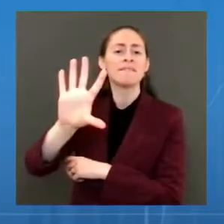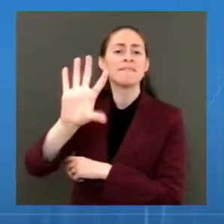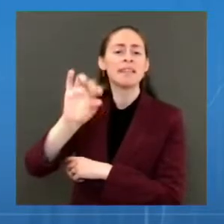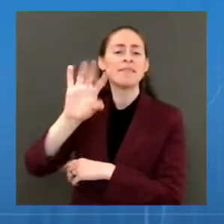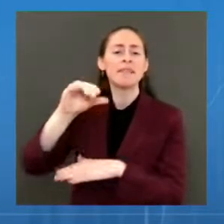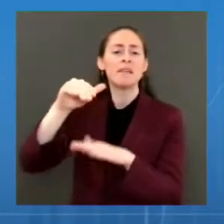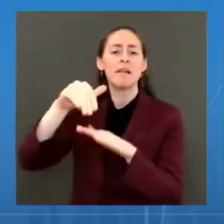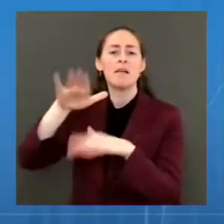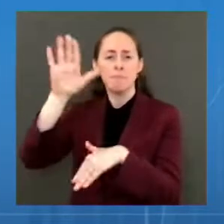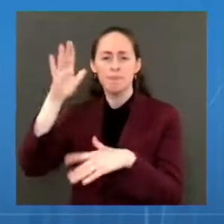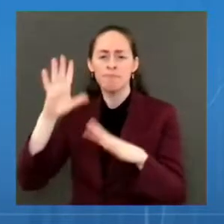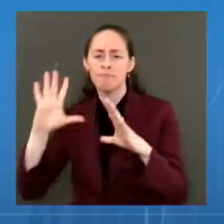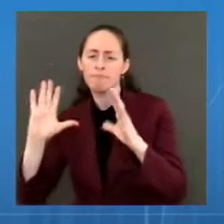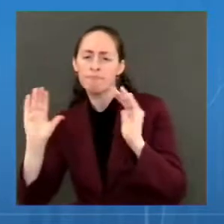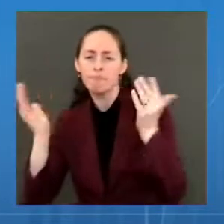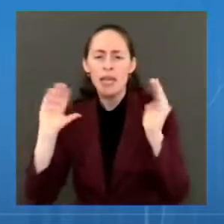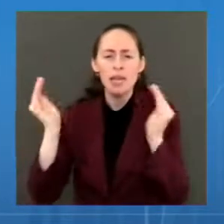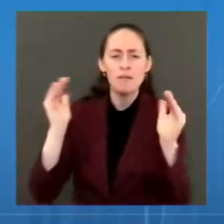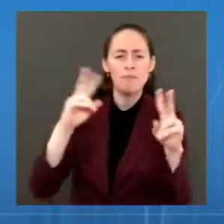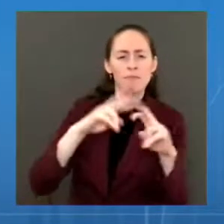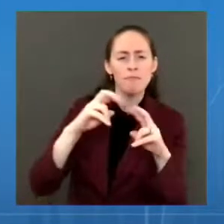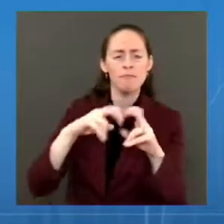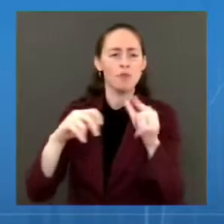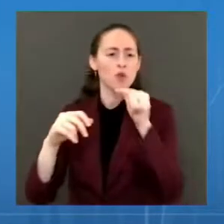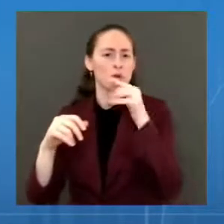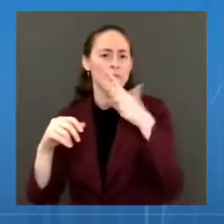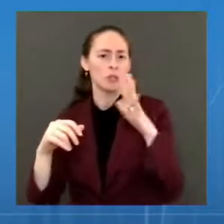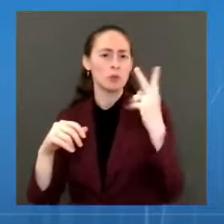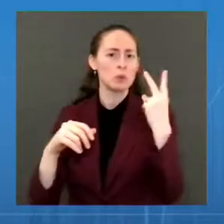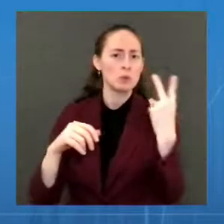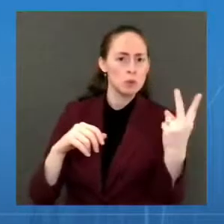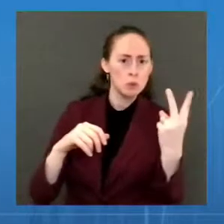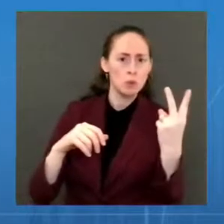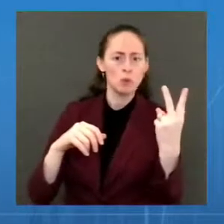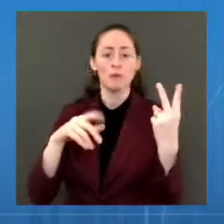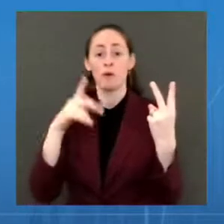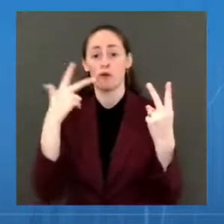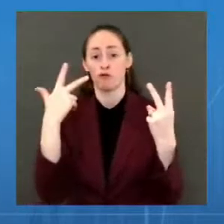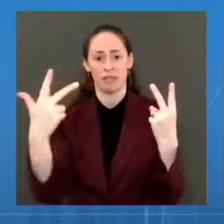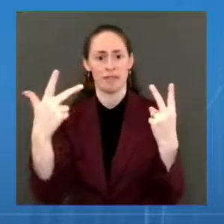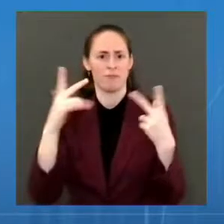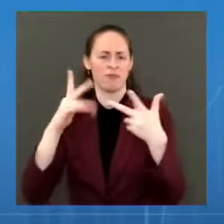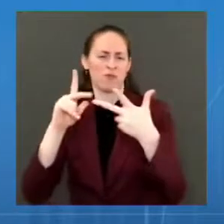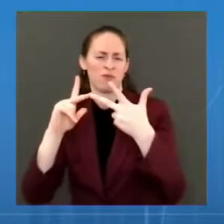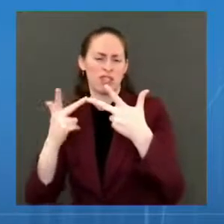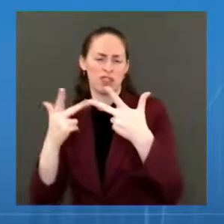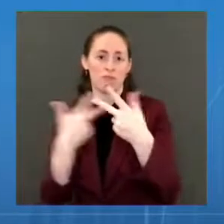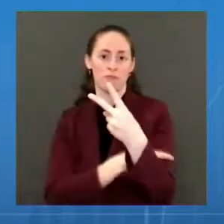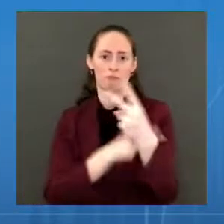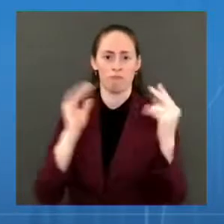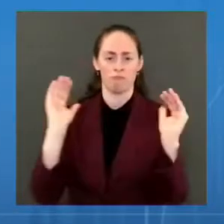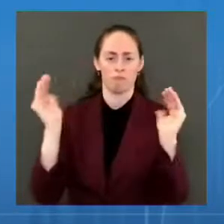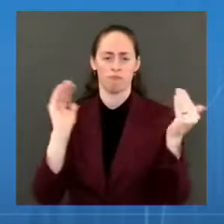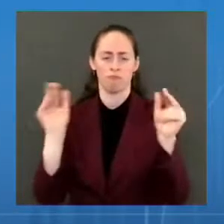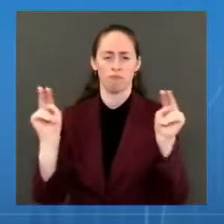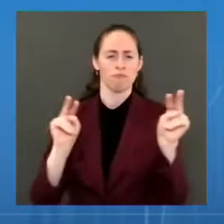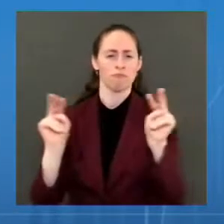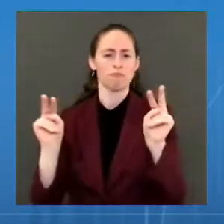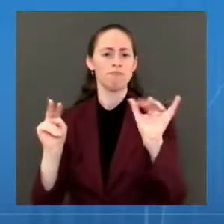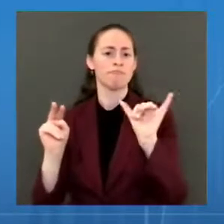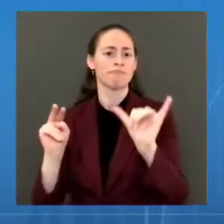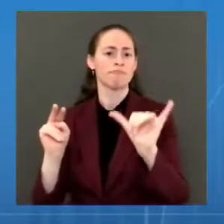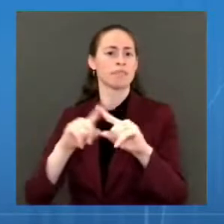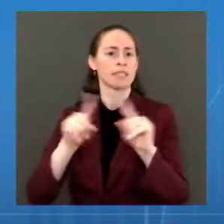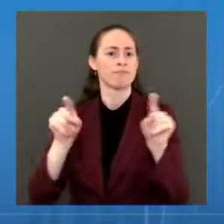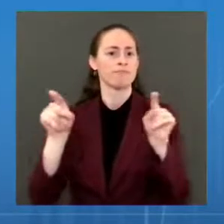third shot to those who received the second shot, they looked at 2 types of vaccines. One was AstraZeneca, which is